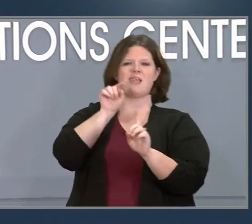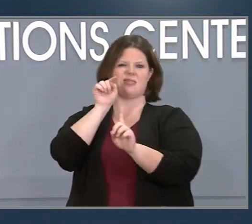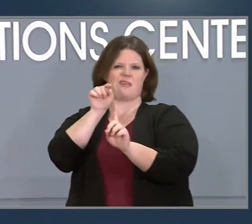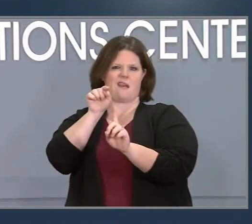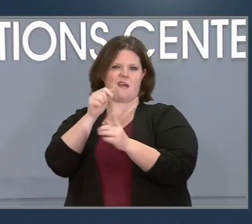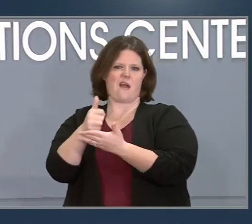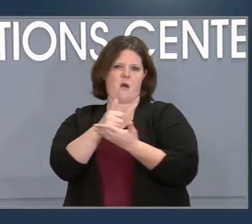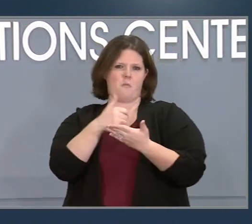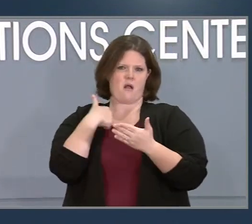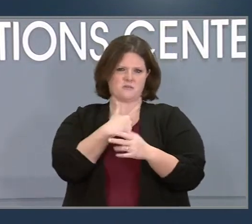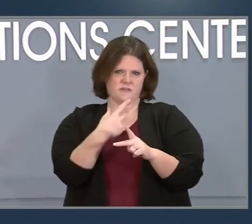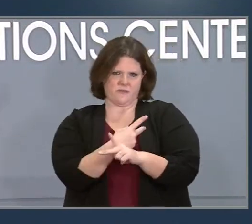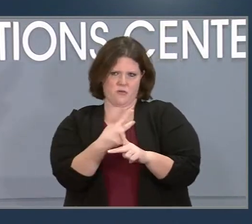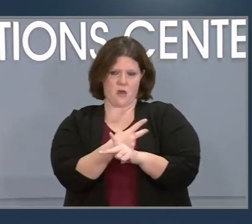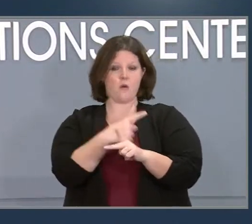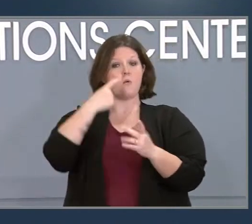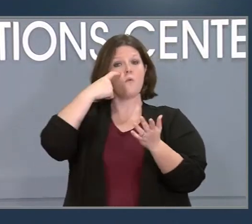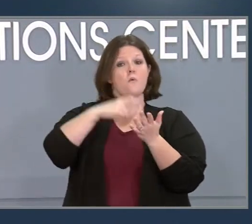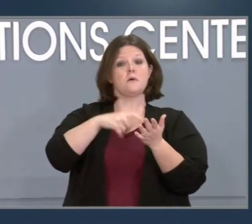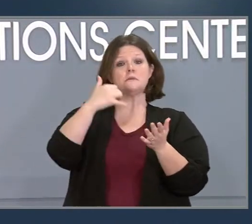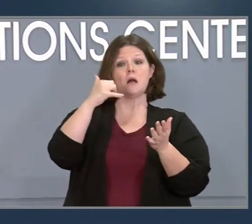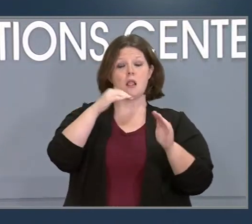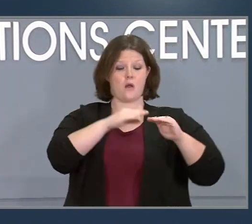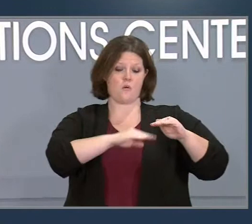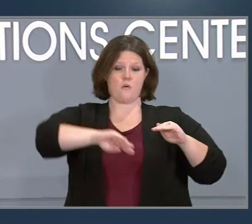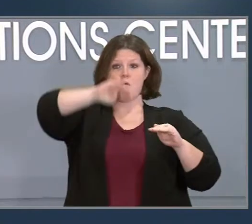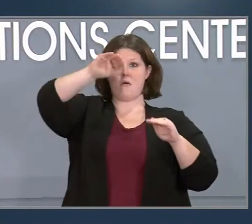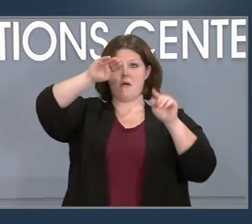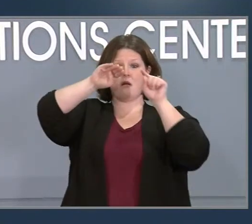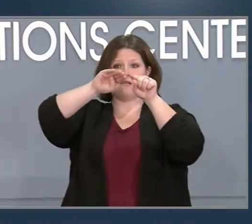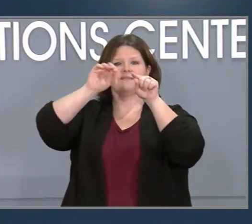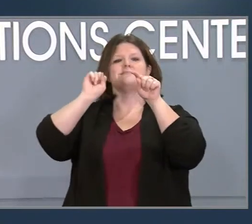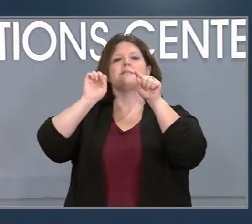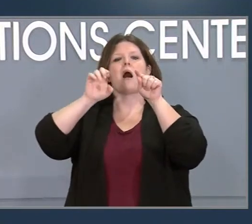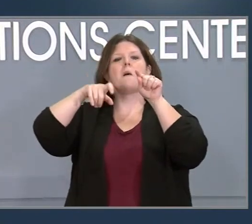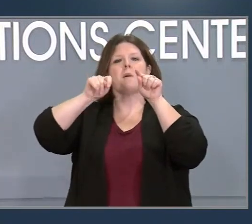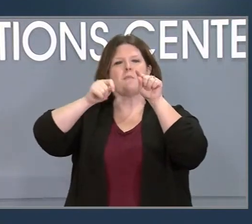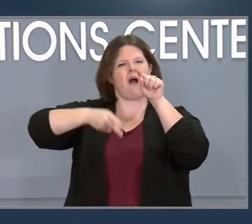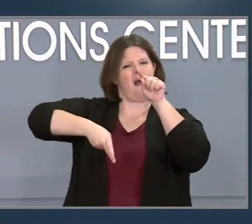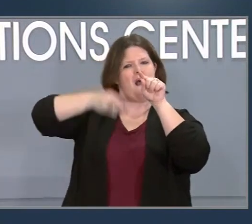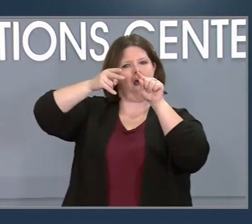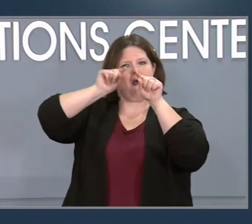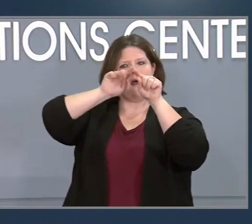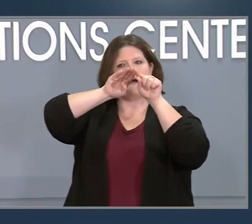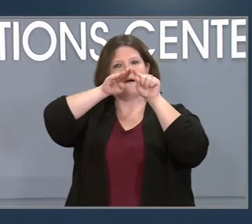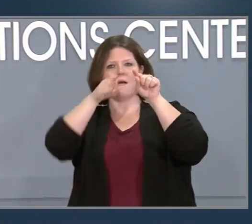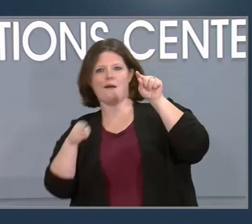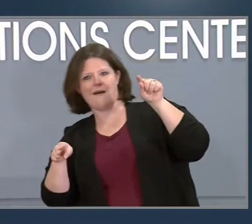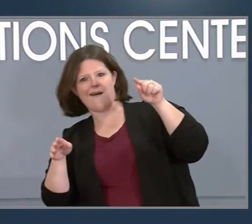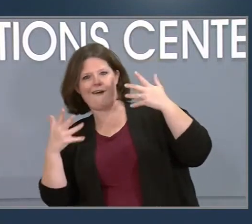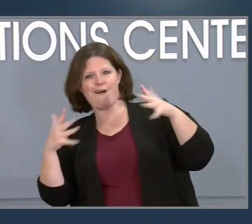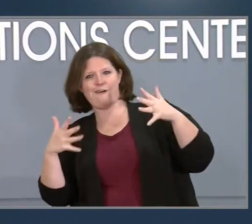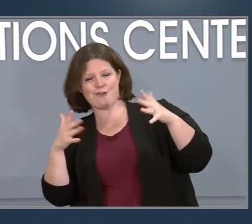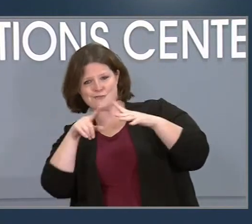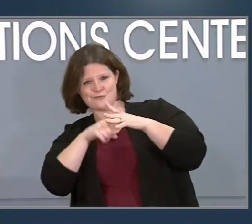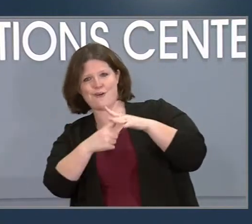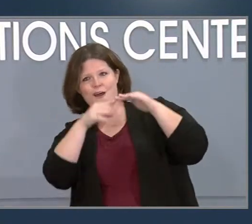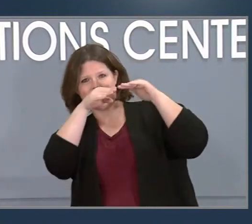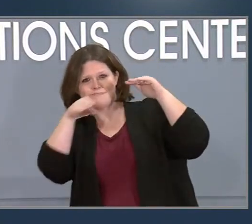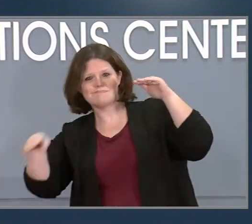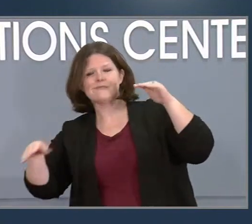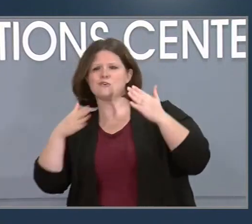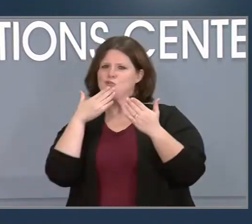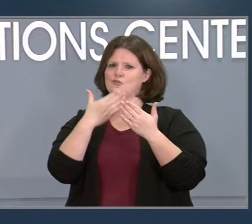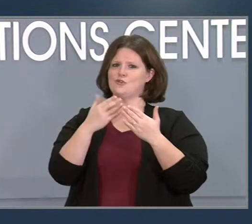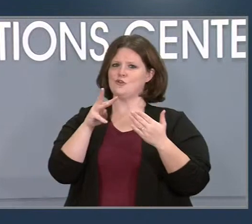has come down significantly from its recent peak in early September. And this is really good news. Next, we look